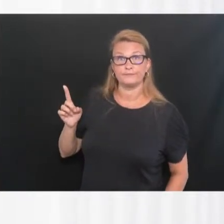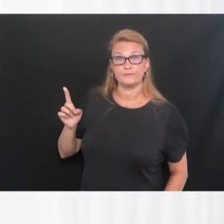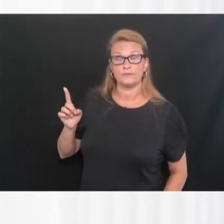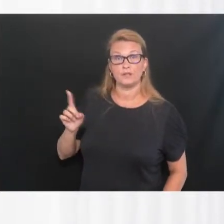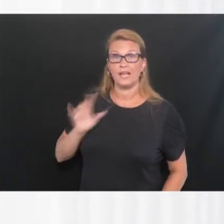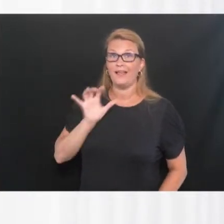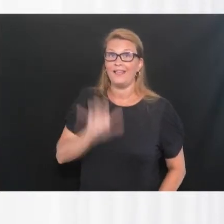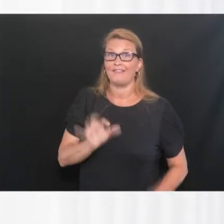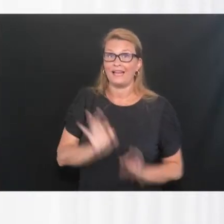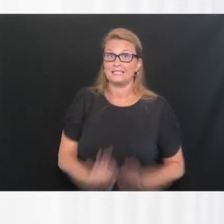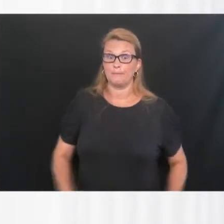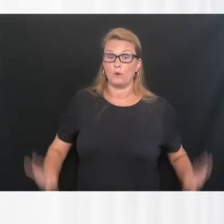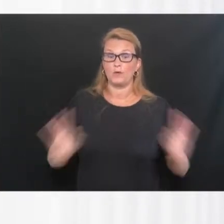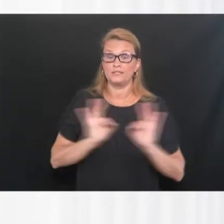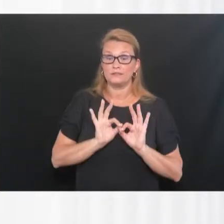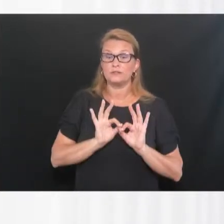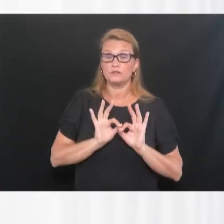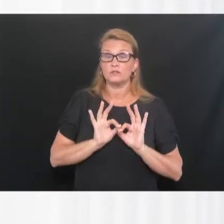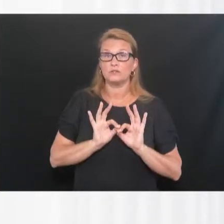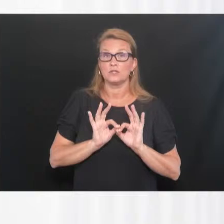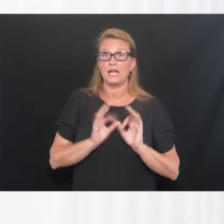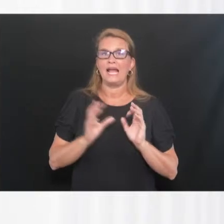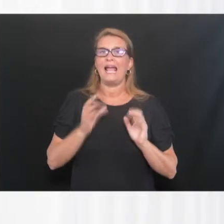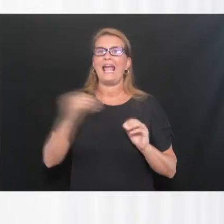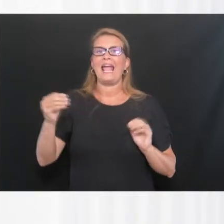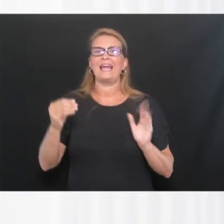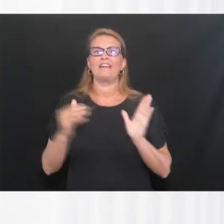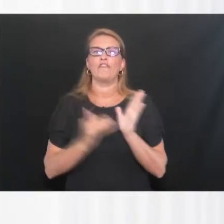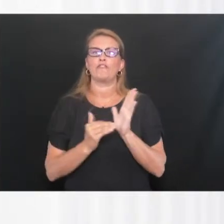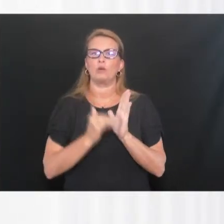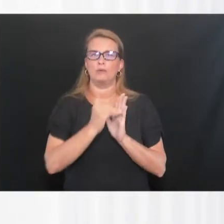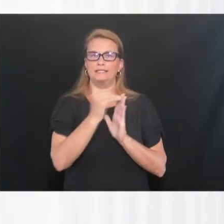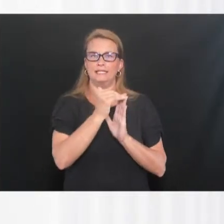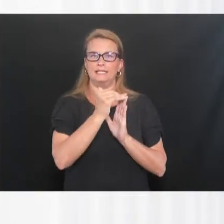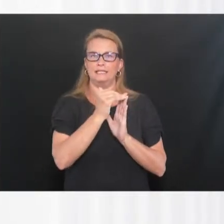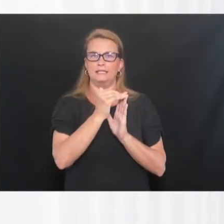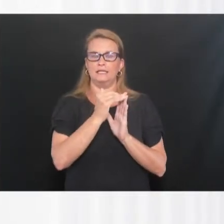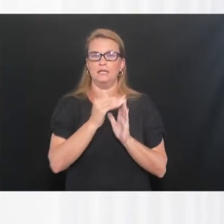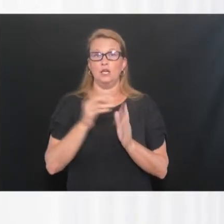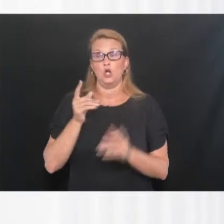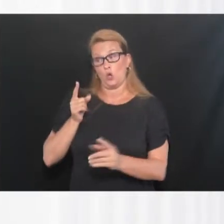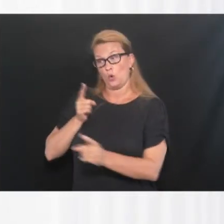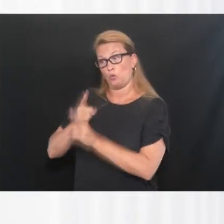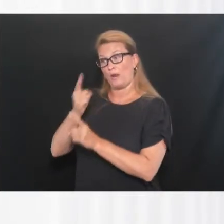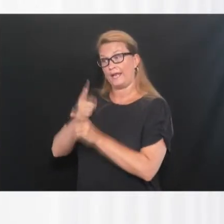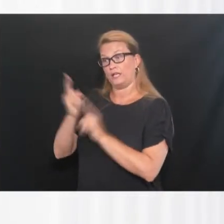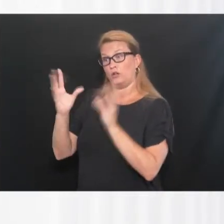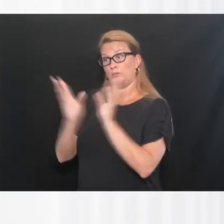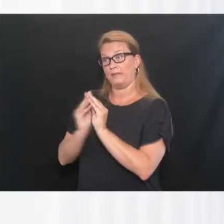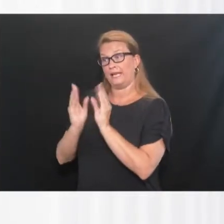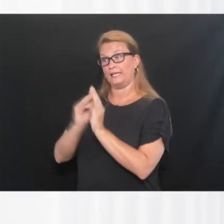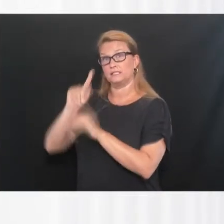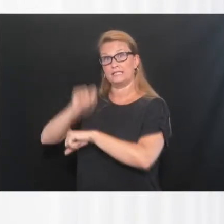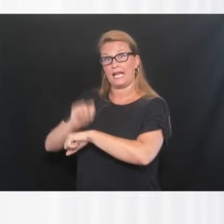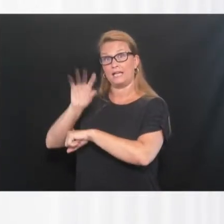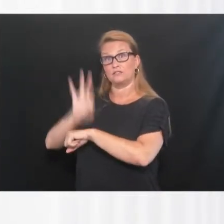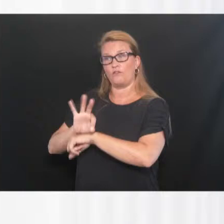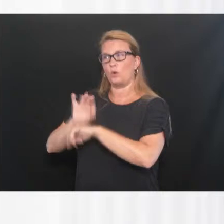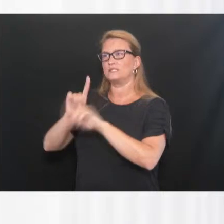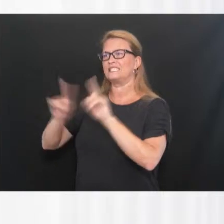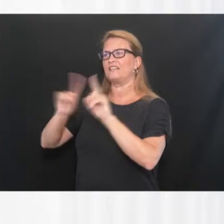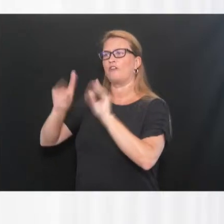exceptionally important, as well as frequency. So there are regular meetings with the task force with various